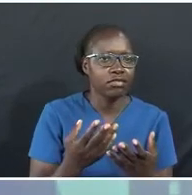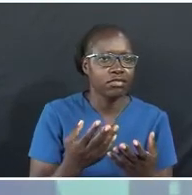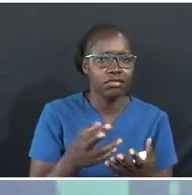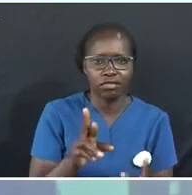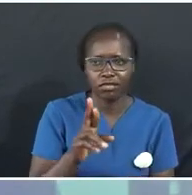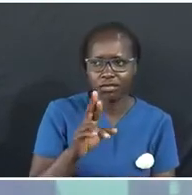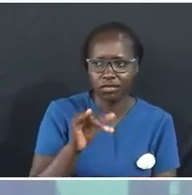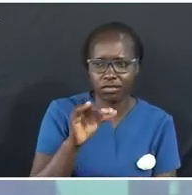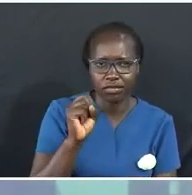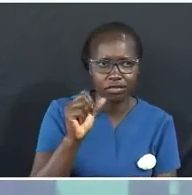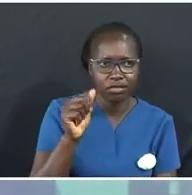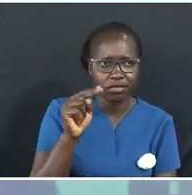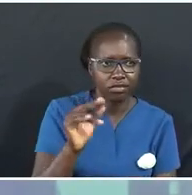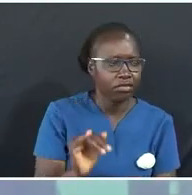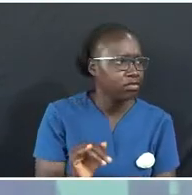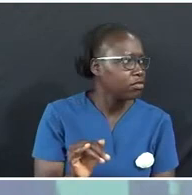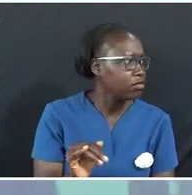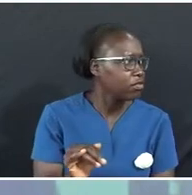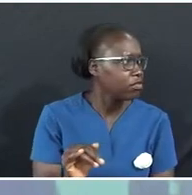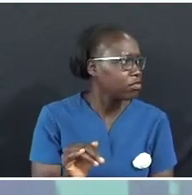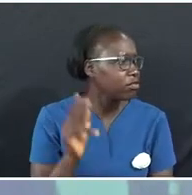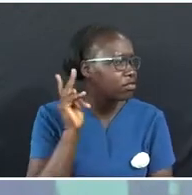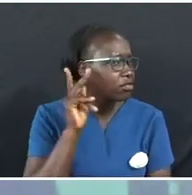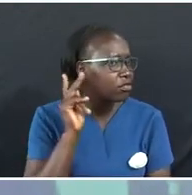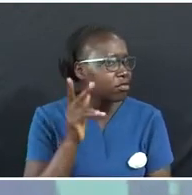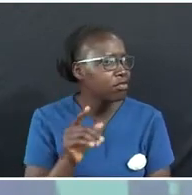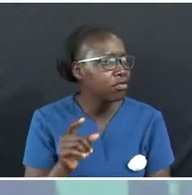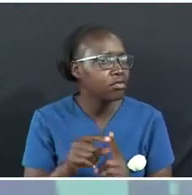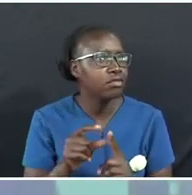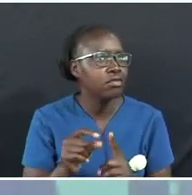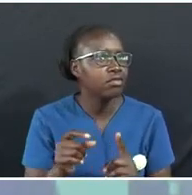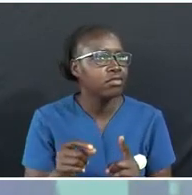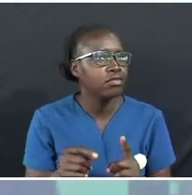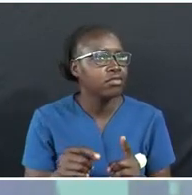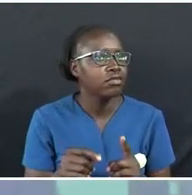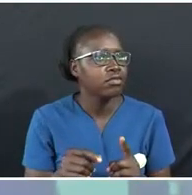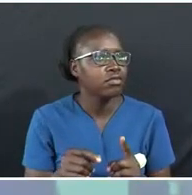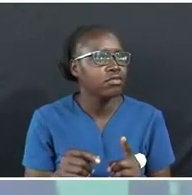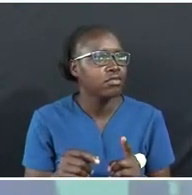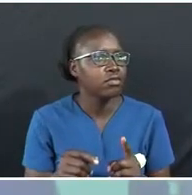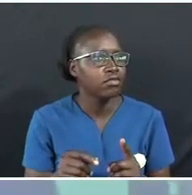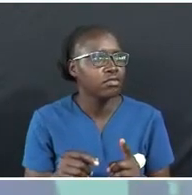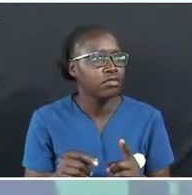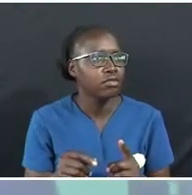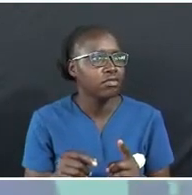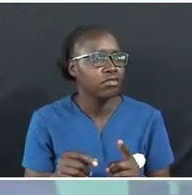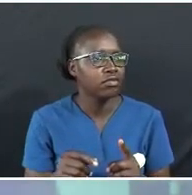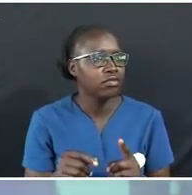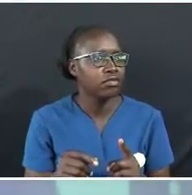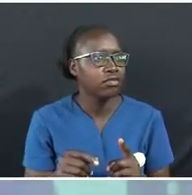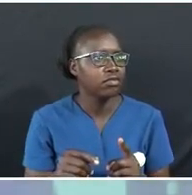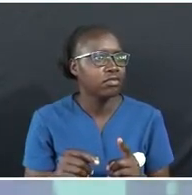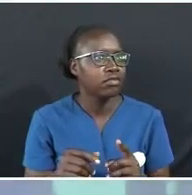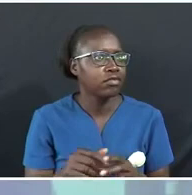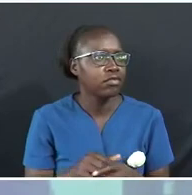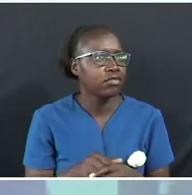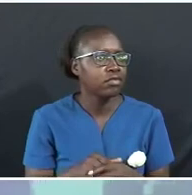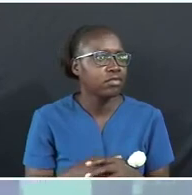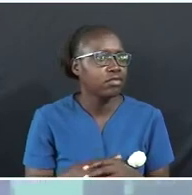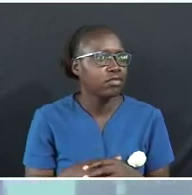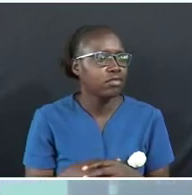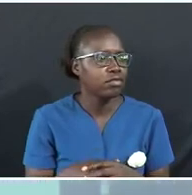Did you hear of risaga? Or you were born the other day, those things are how you are in town and you don't. You understand